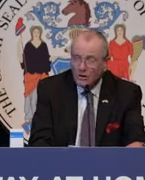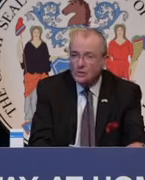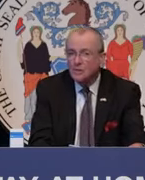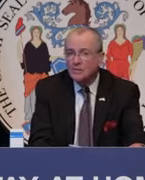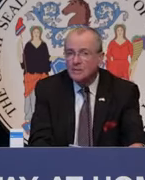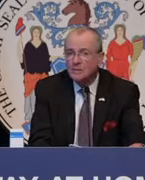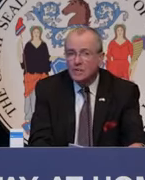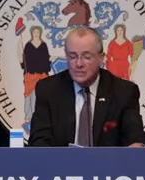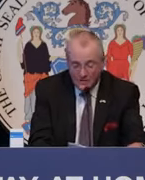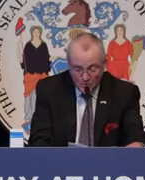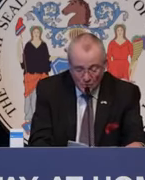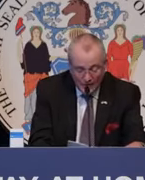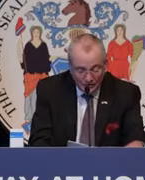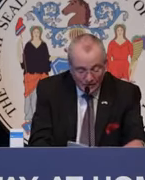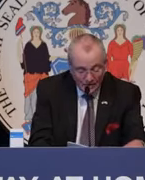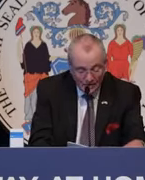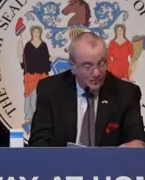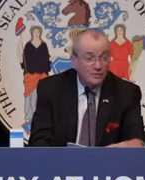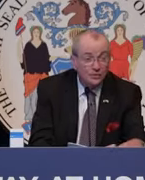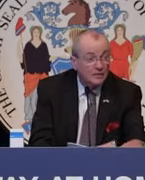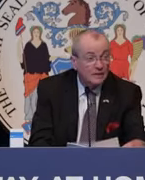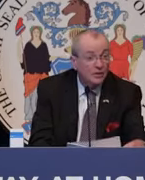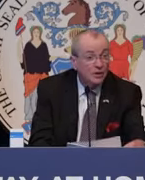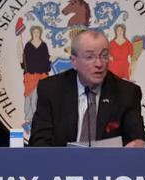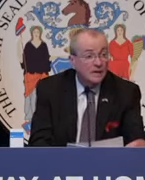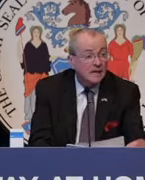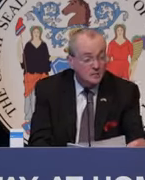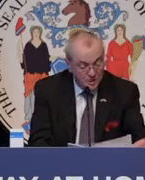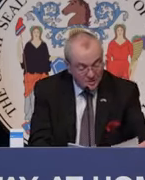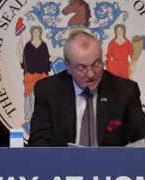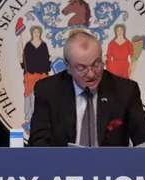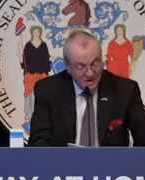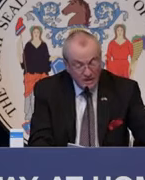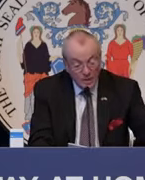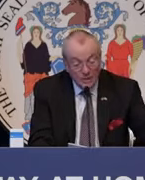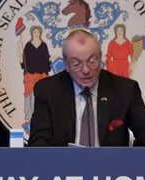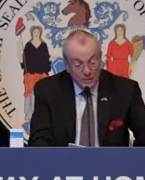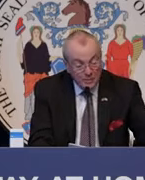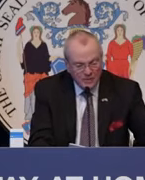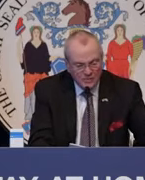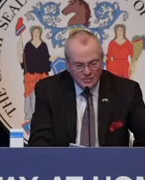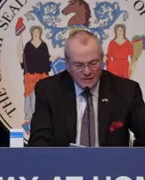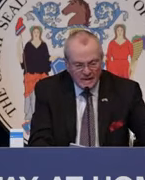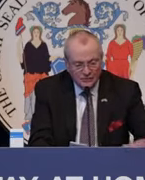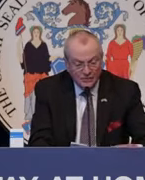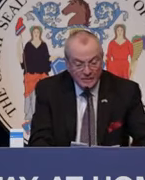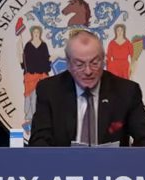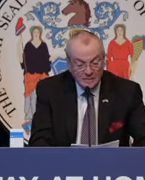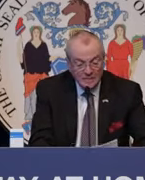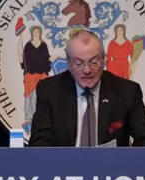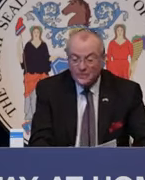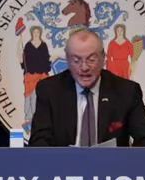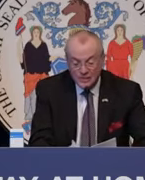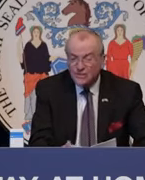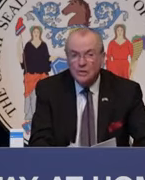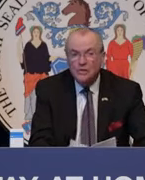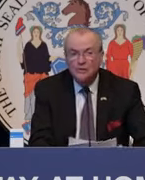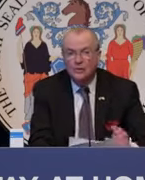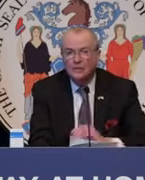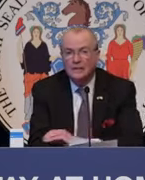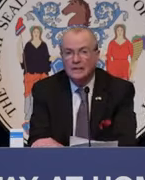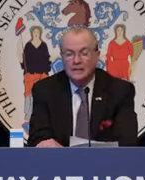They'll be on our doorstep in just a few weeks. Several cities are currently, as we speak, currently preparing for layoffs. And it's not